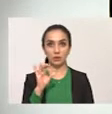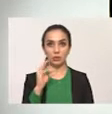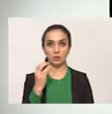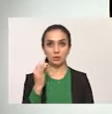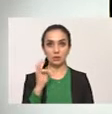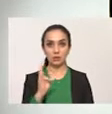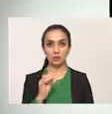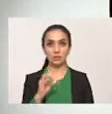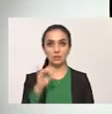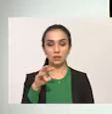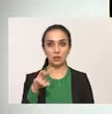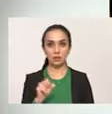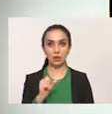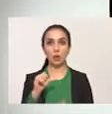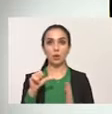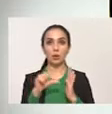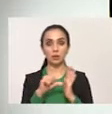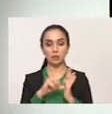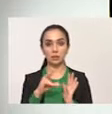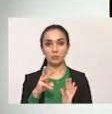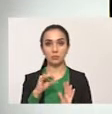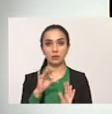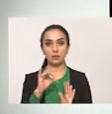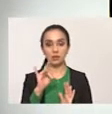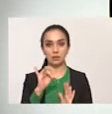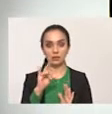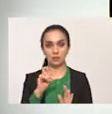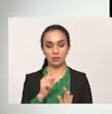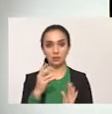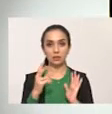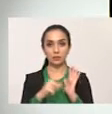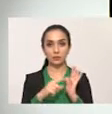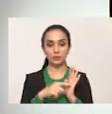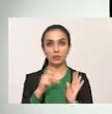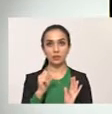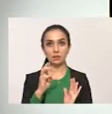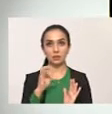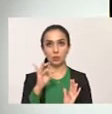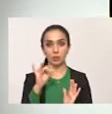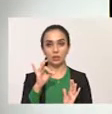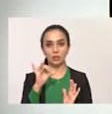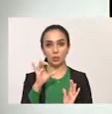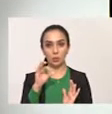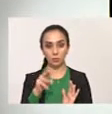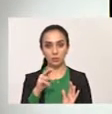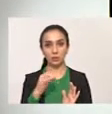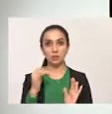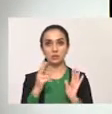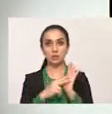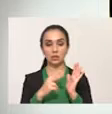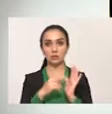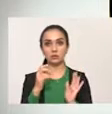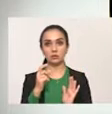5 spirilla, 6 mikoriza, 7 anaerob, 8